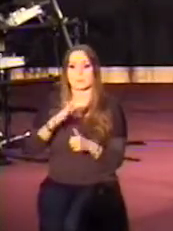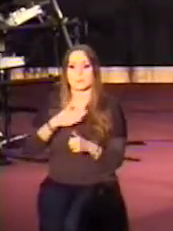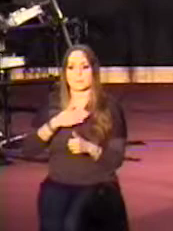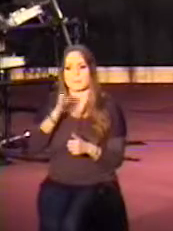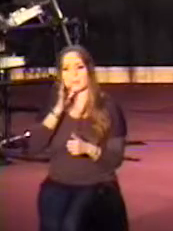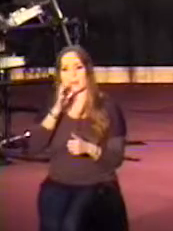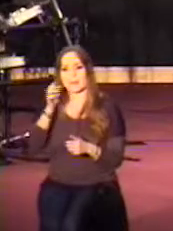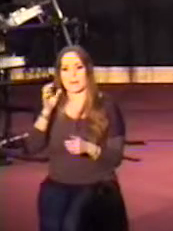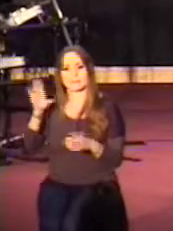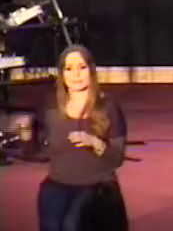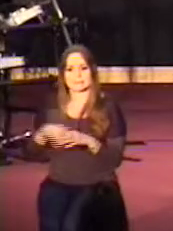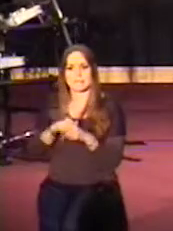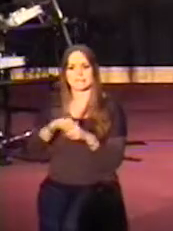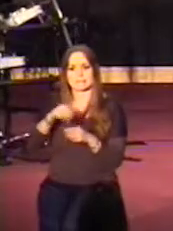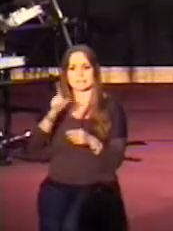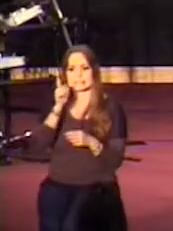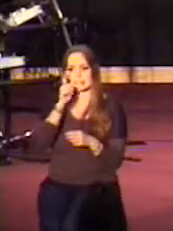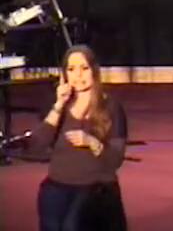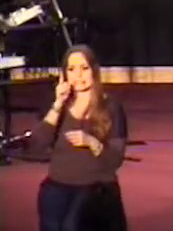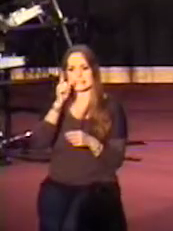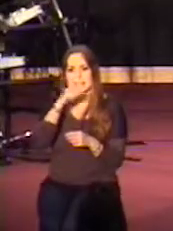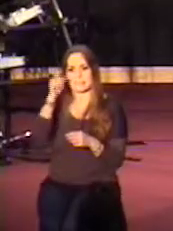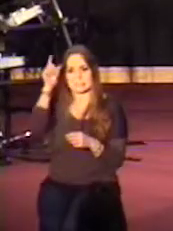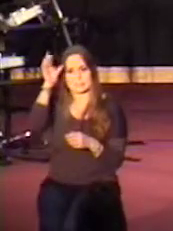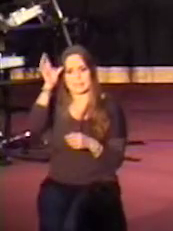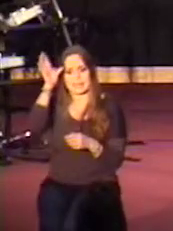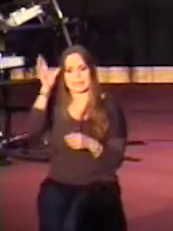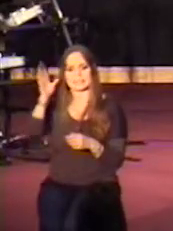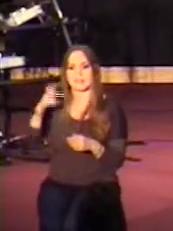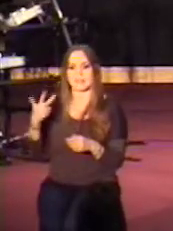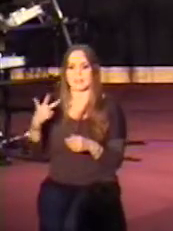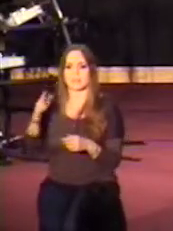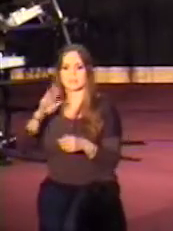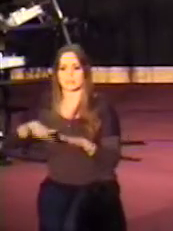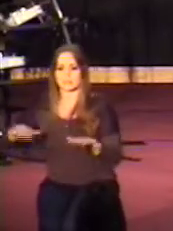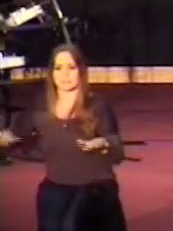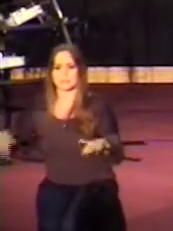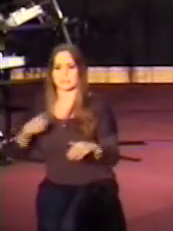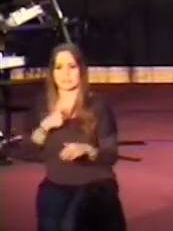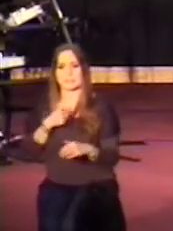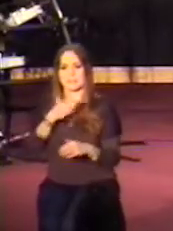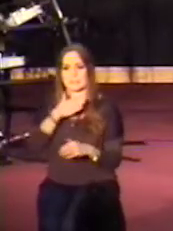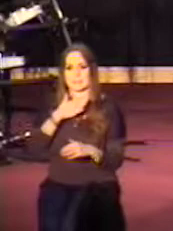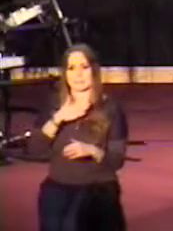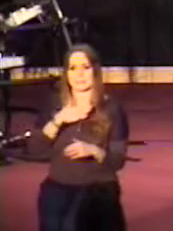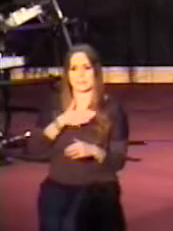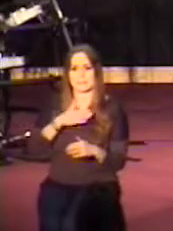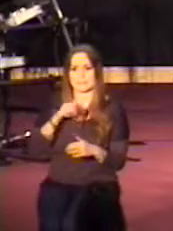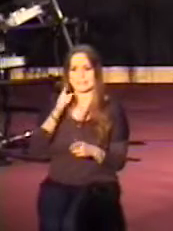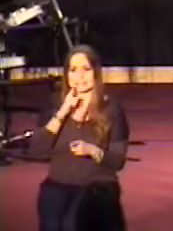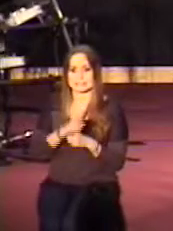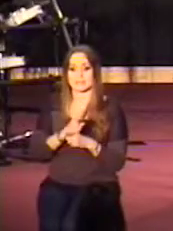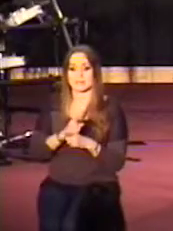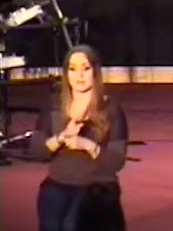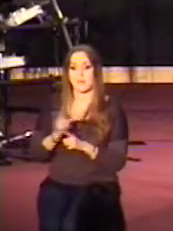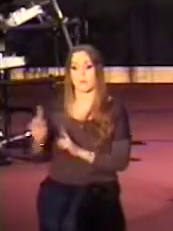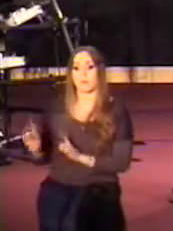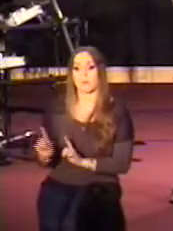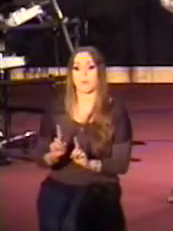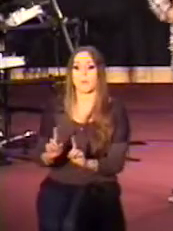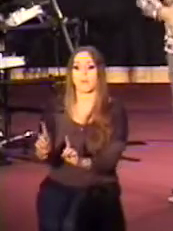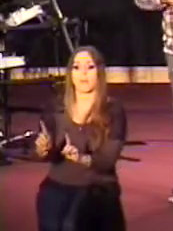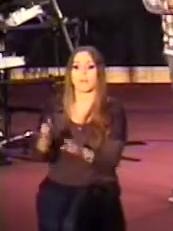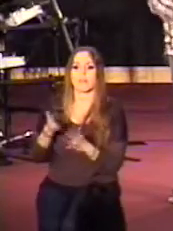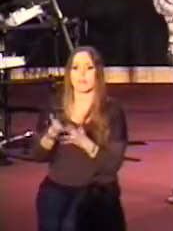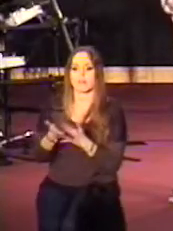stepdad and he had 3 children. And then it was me and my sister. And we decided to go walking through a park. And it was a national park that we had to travel to.